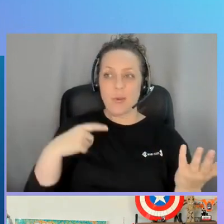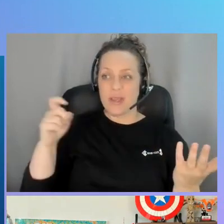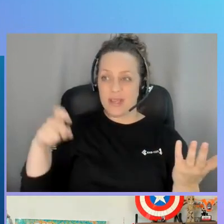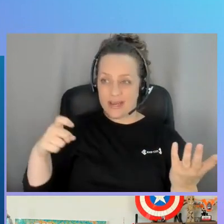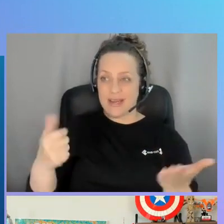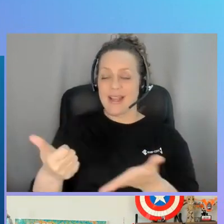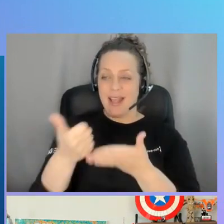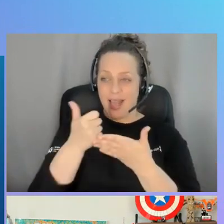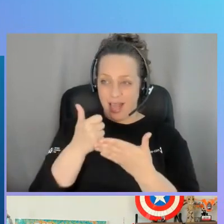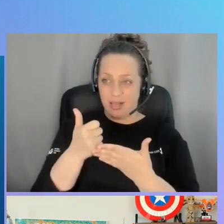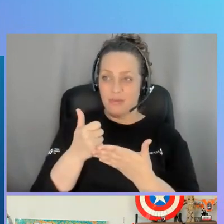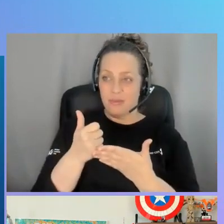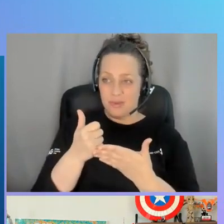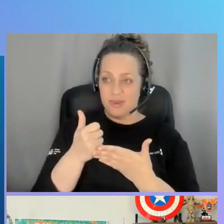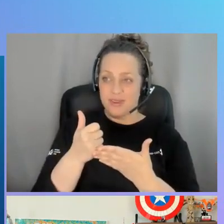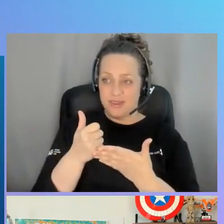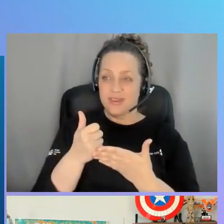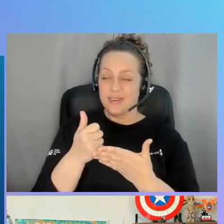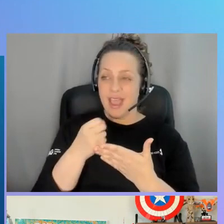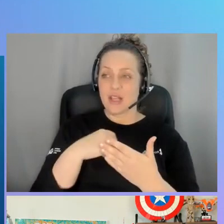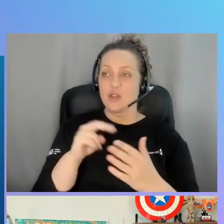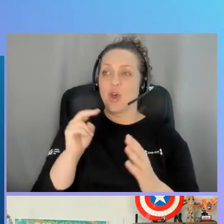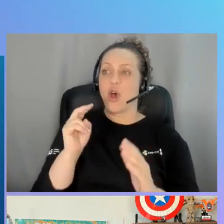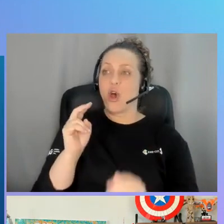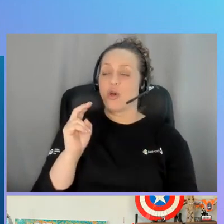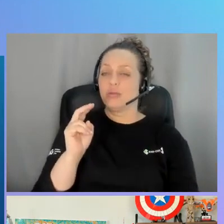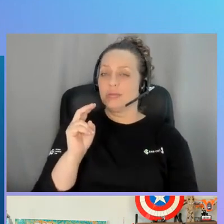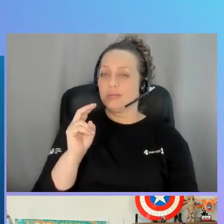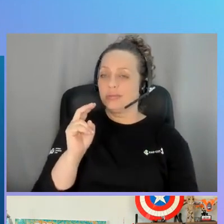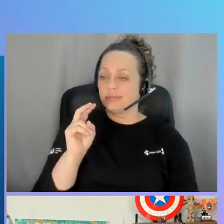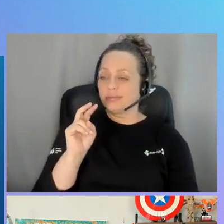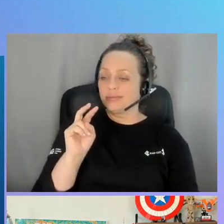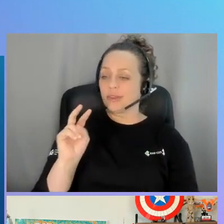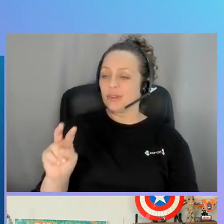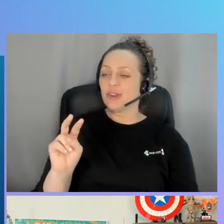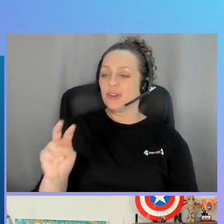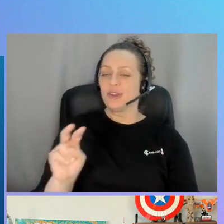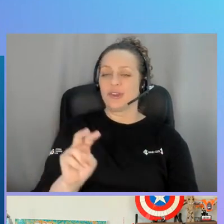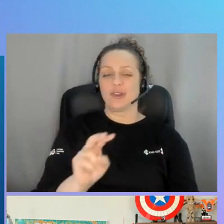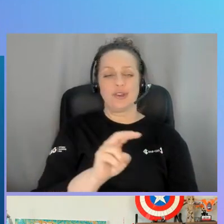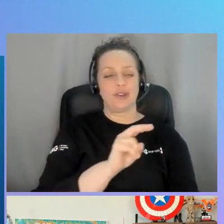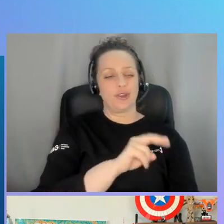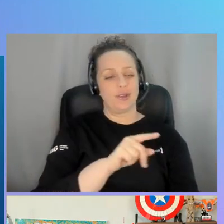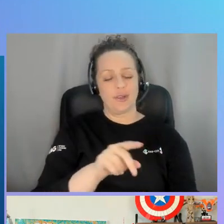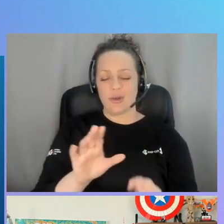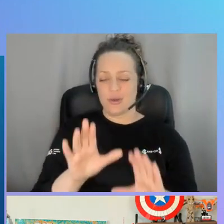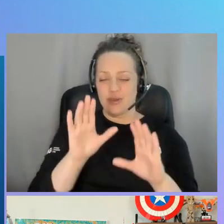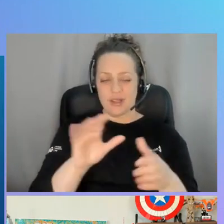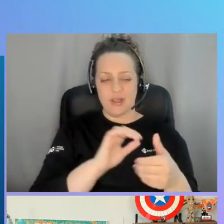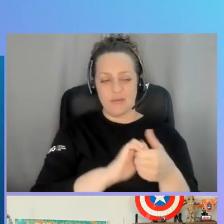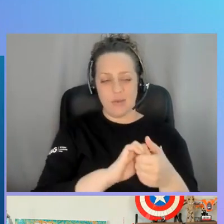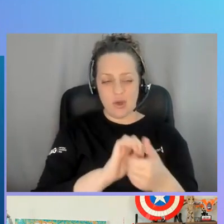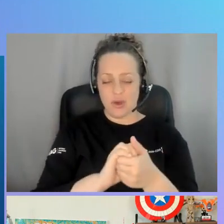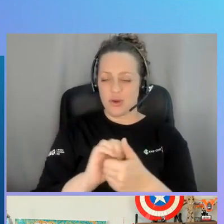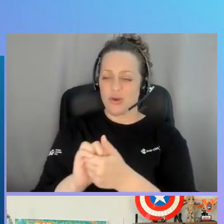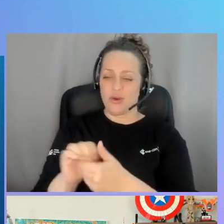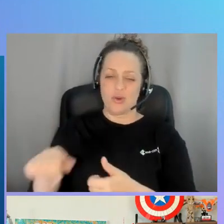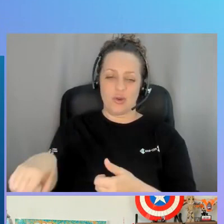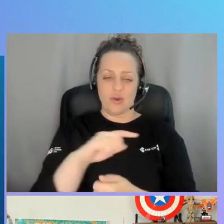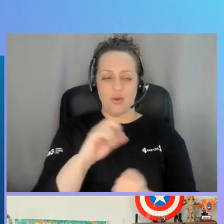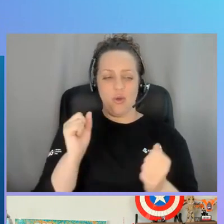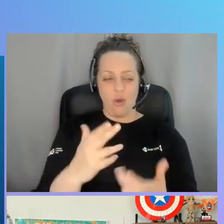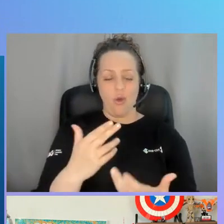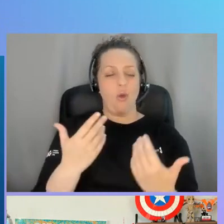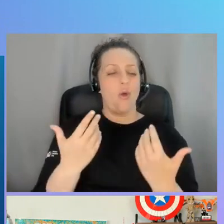to get help. And so looking to a lot of the fantastic partners out there in the marketplace around accessibility and digital accessibility